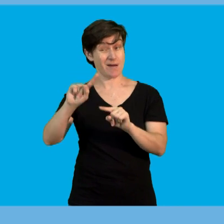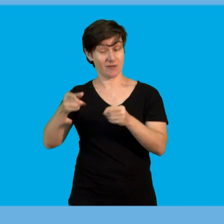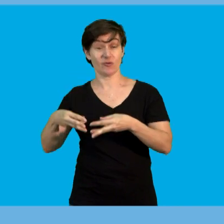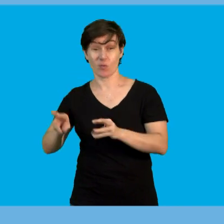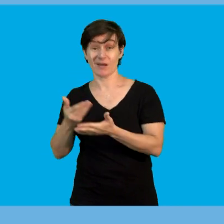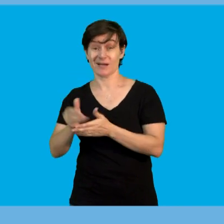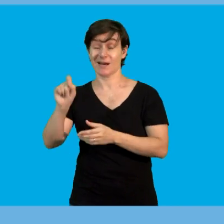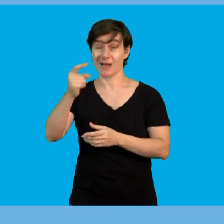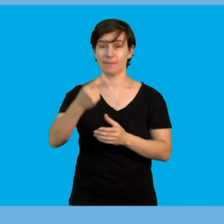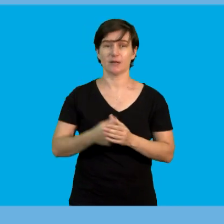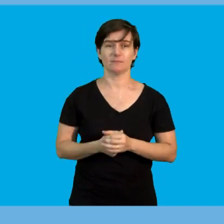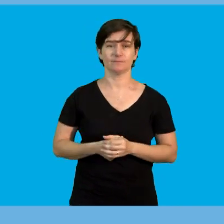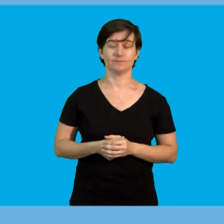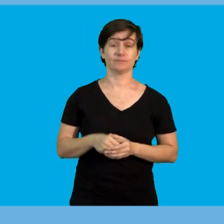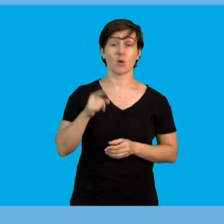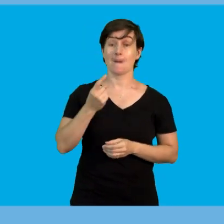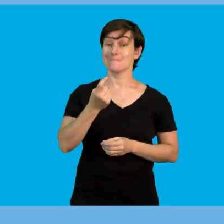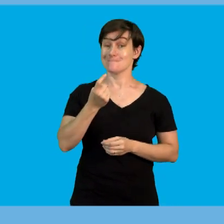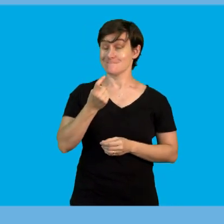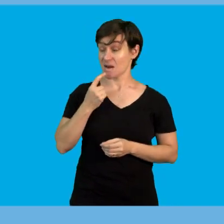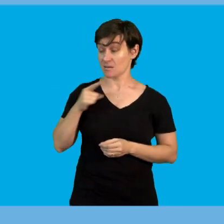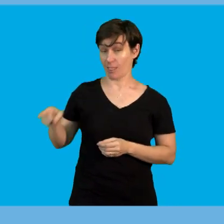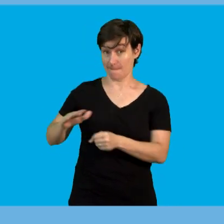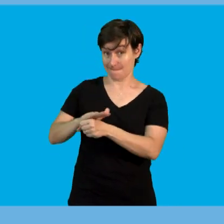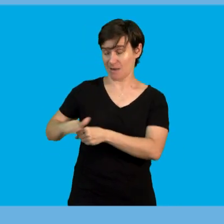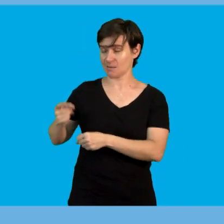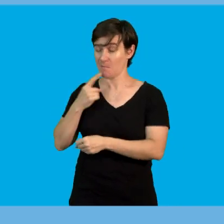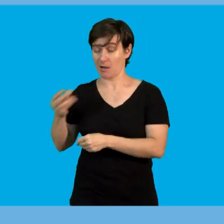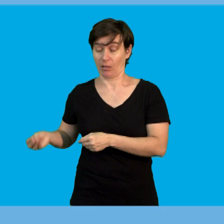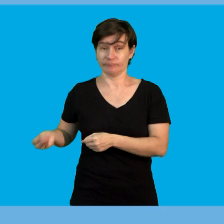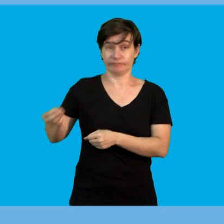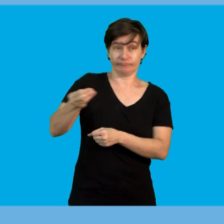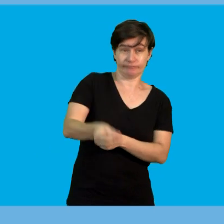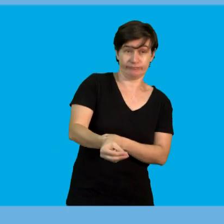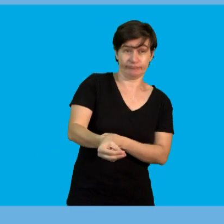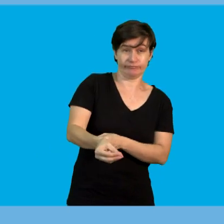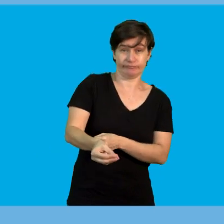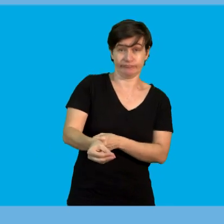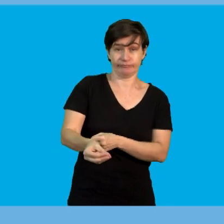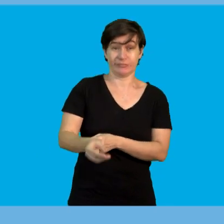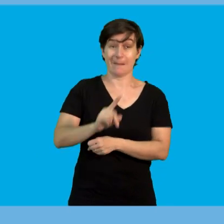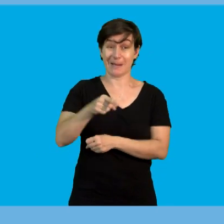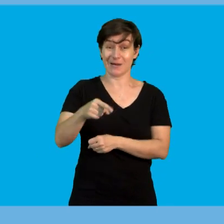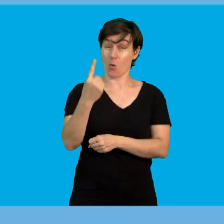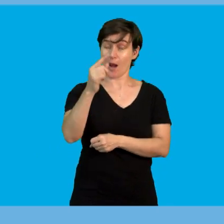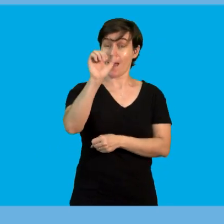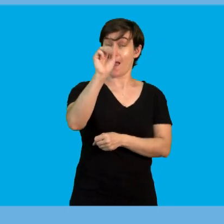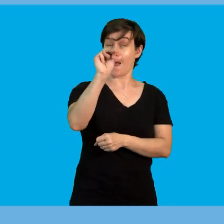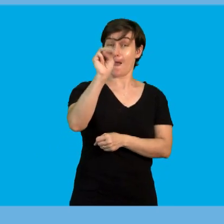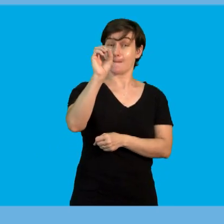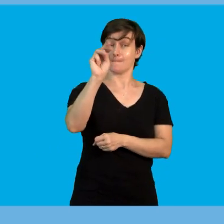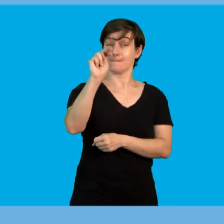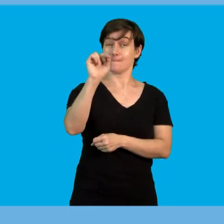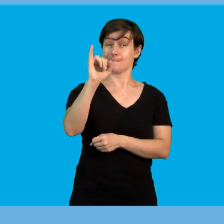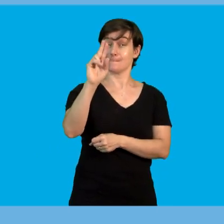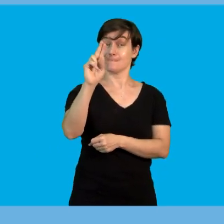that the exception is about the metal part, which is donated from a base. In the case of the ammonium hydroxide, let's look at what happens